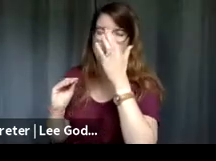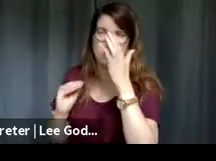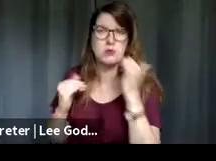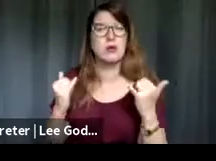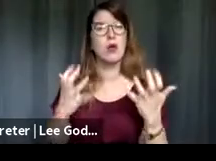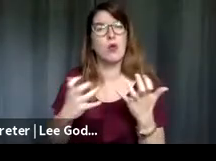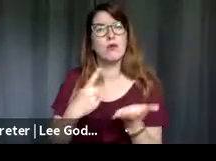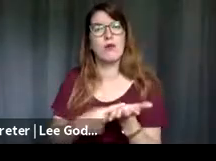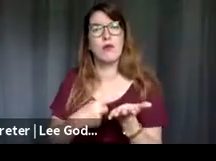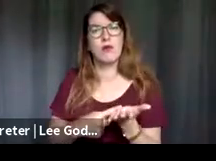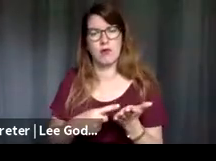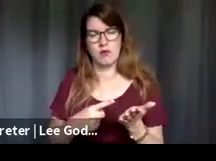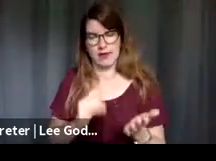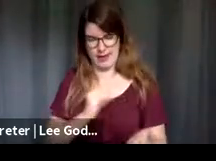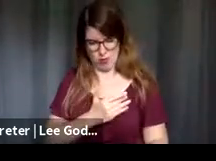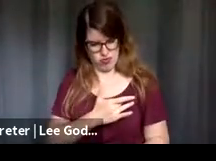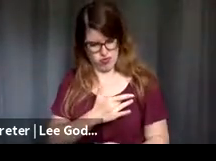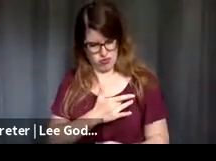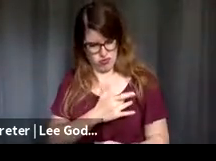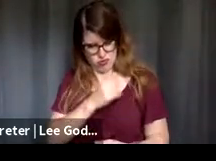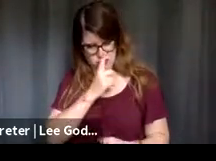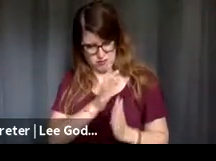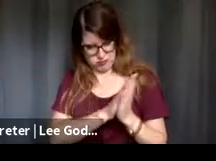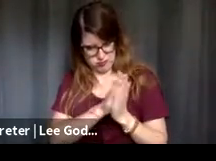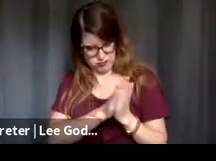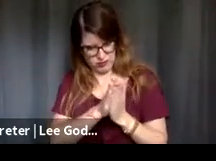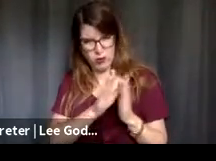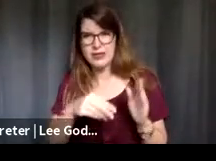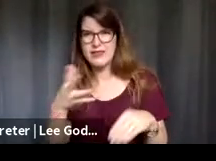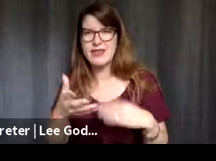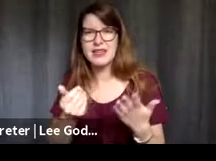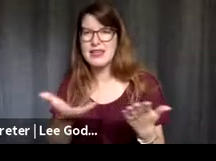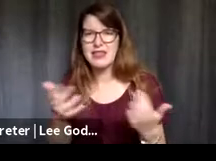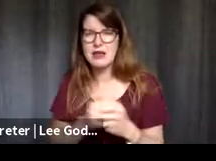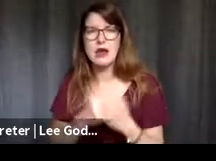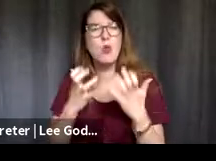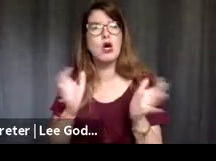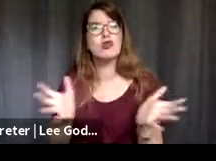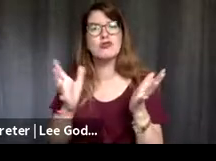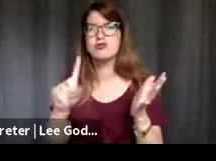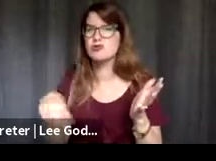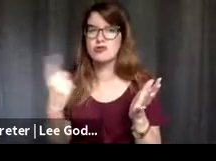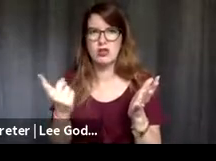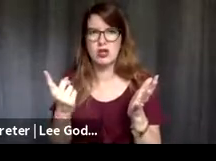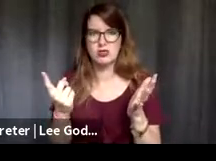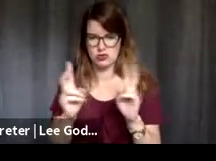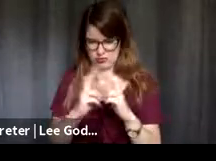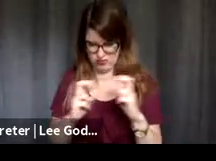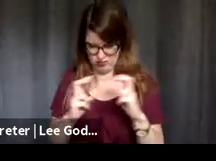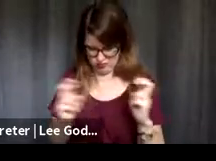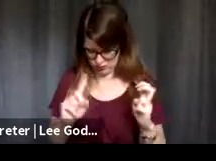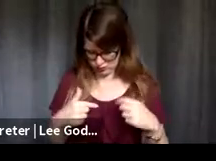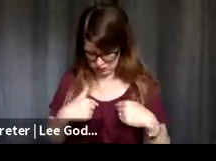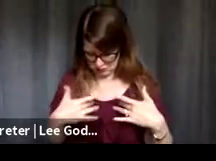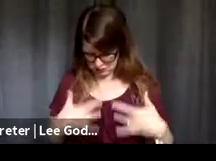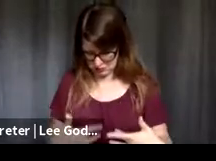today is walk through our heart's motivation for giving anything. And I want to encourage you to just locate, where am I right now and